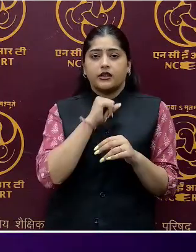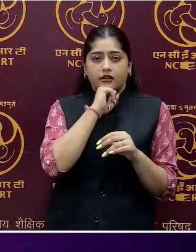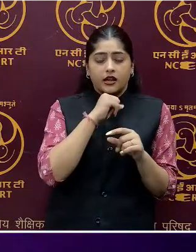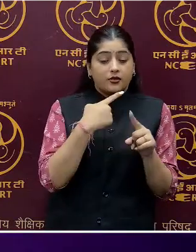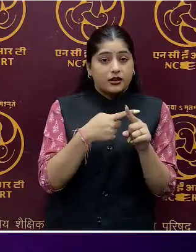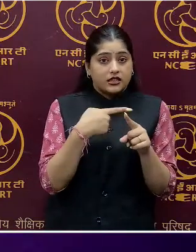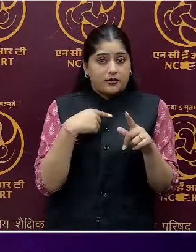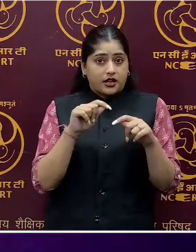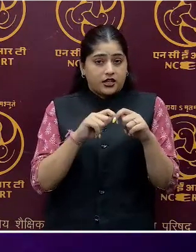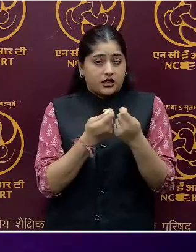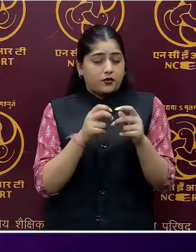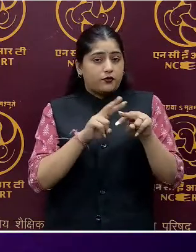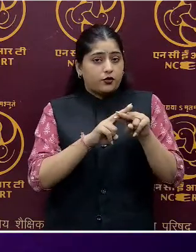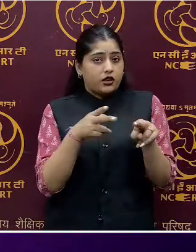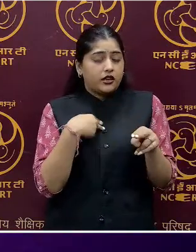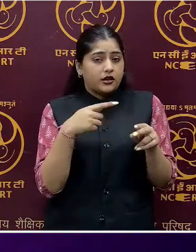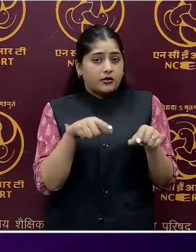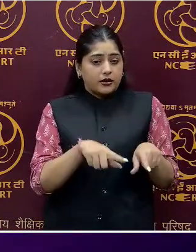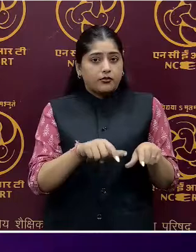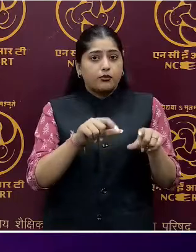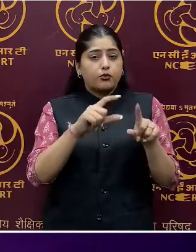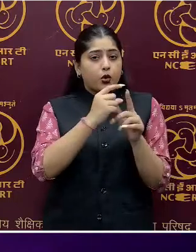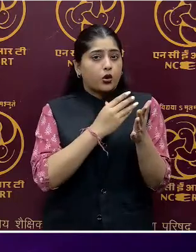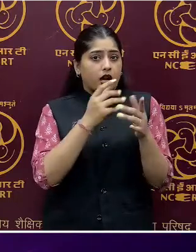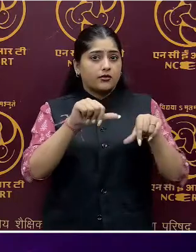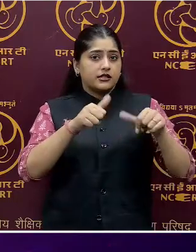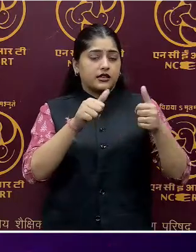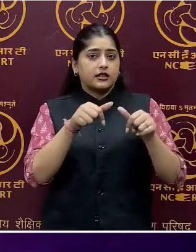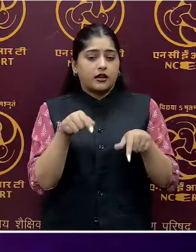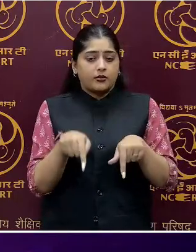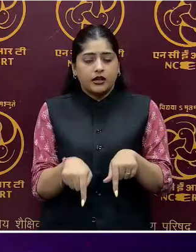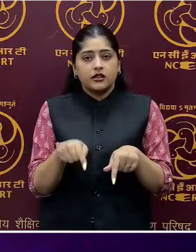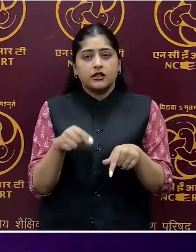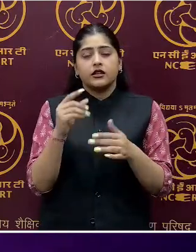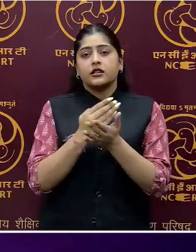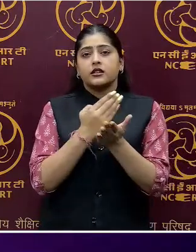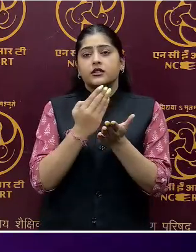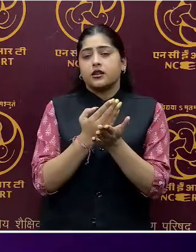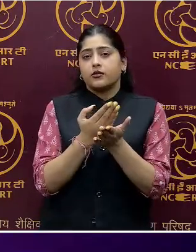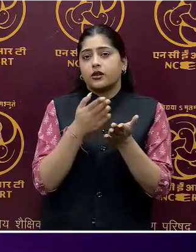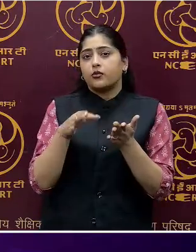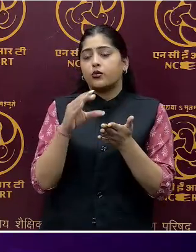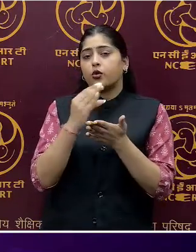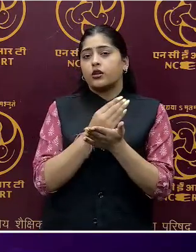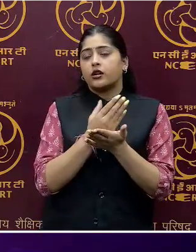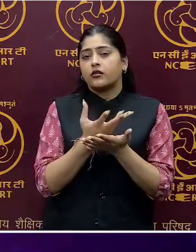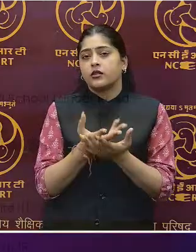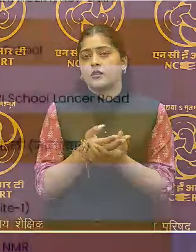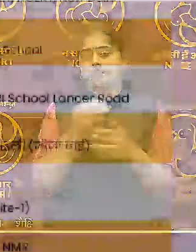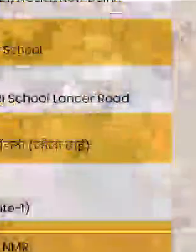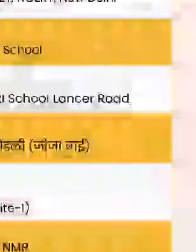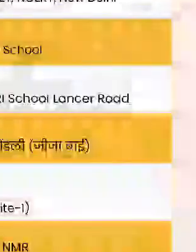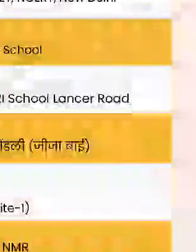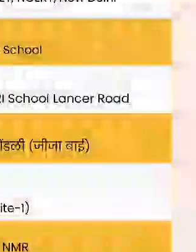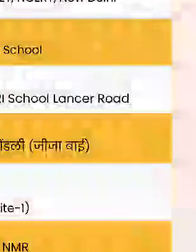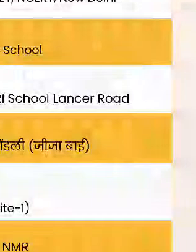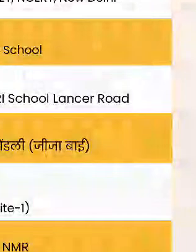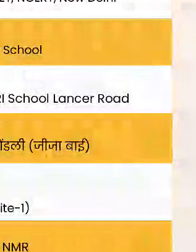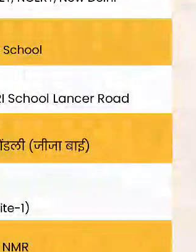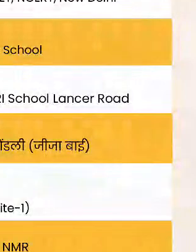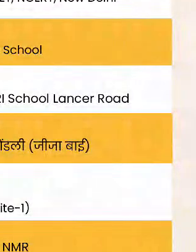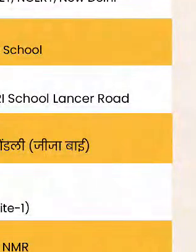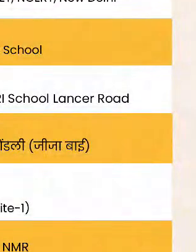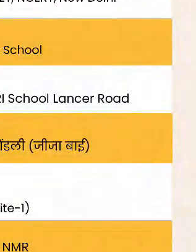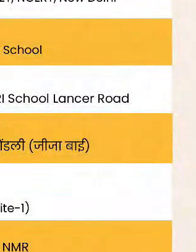for making the session a success. And now that we are through with this chapter, with this session, let me tell you what's coming up next. And here is the program